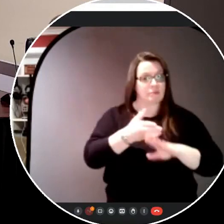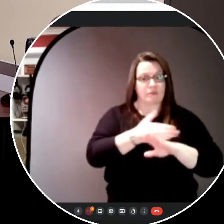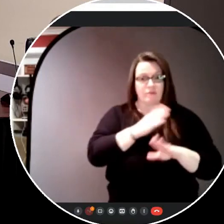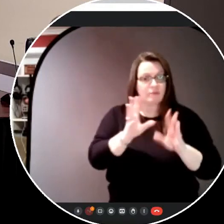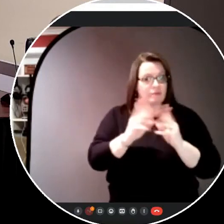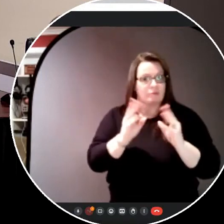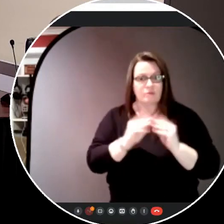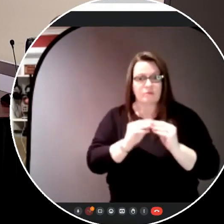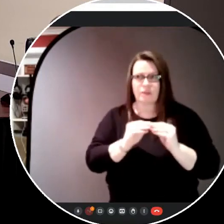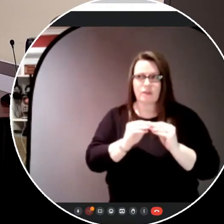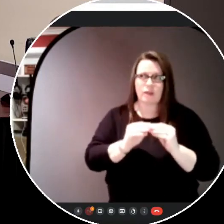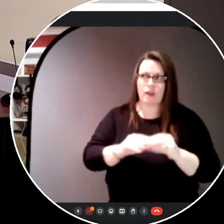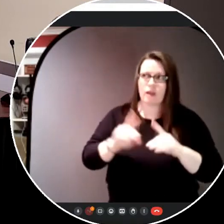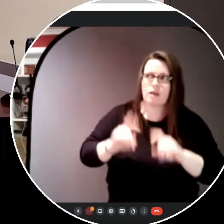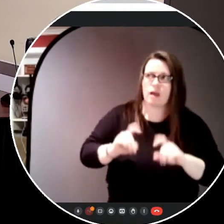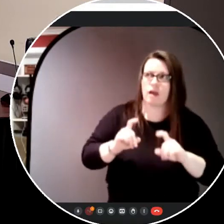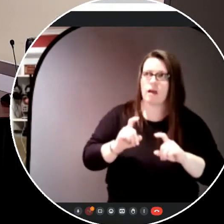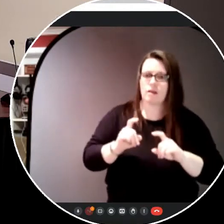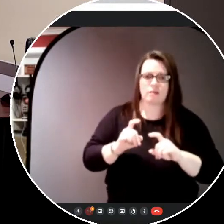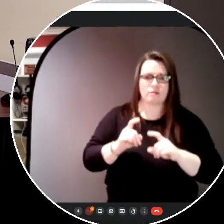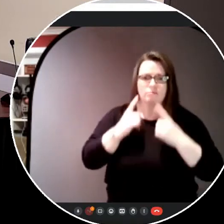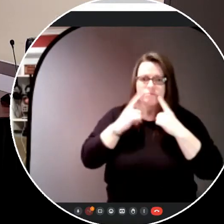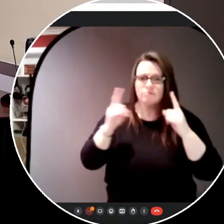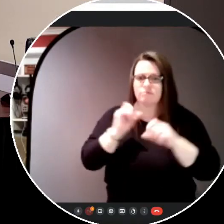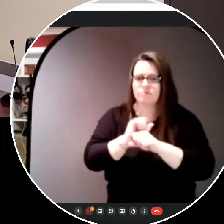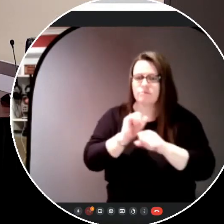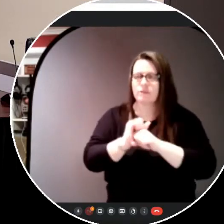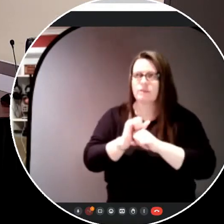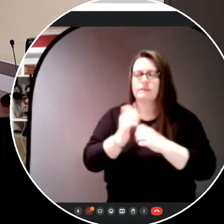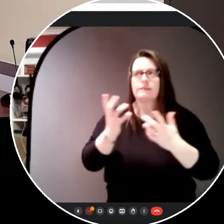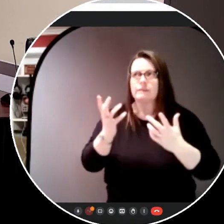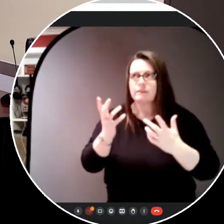before the meeting. So if people could just bear with us for a second.